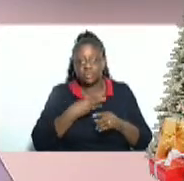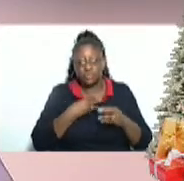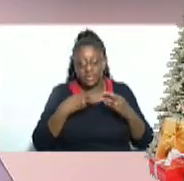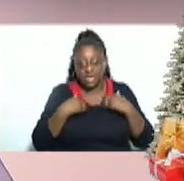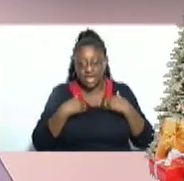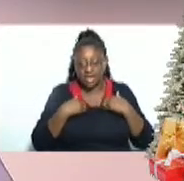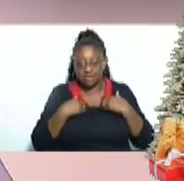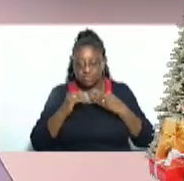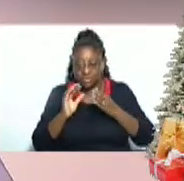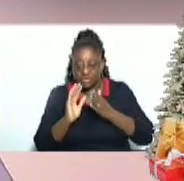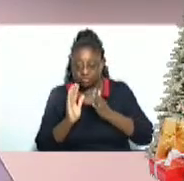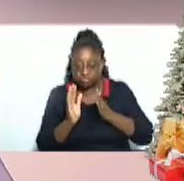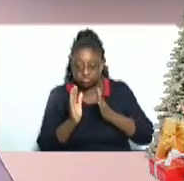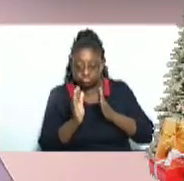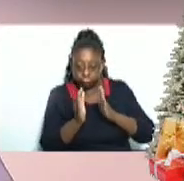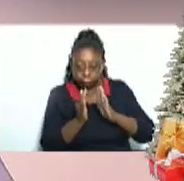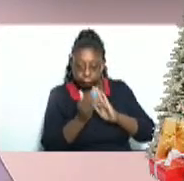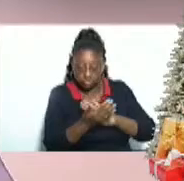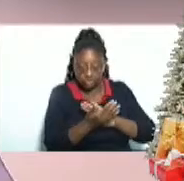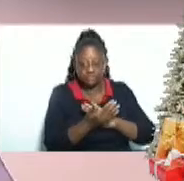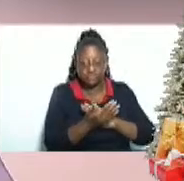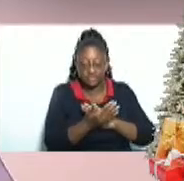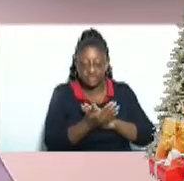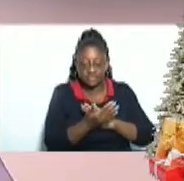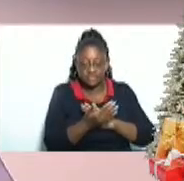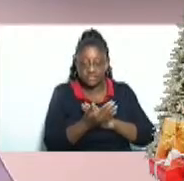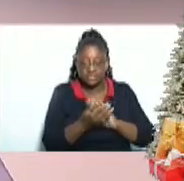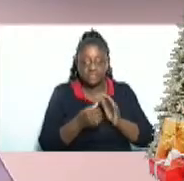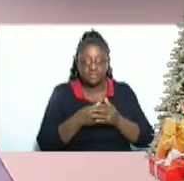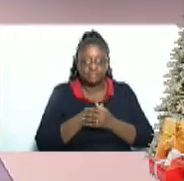in their strategy as we speak right now, what we are countering.